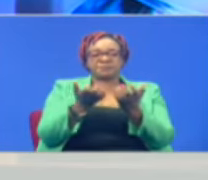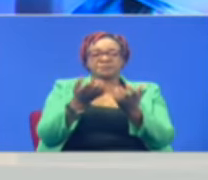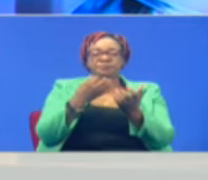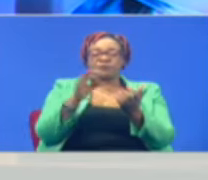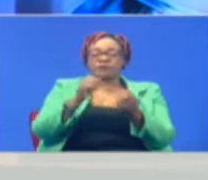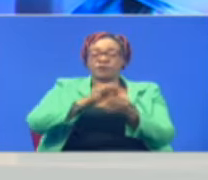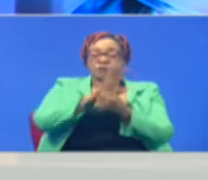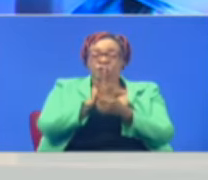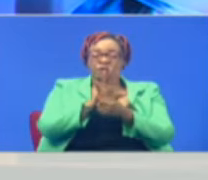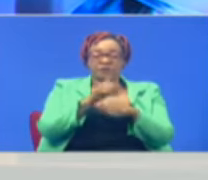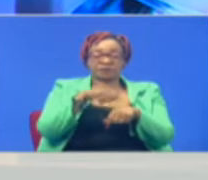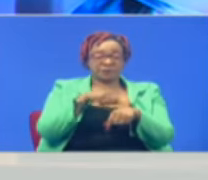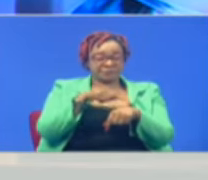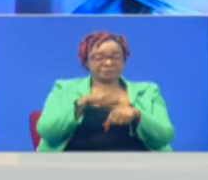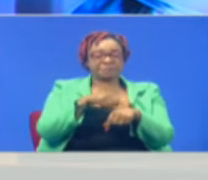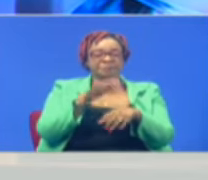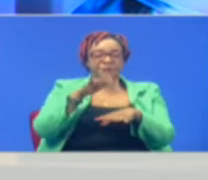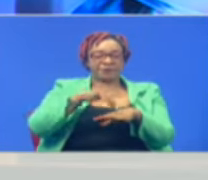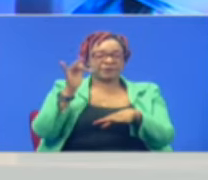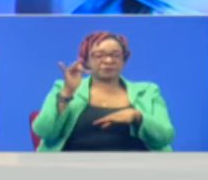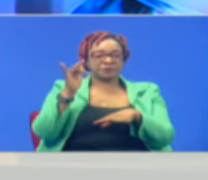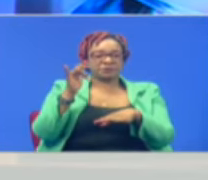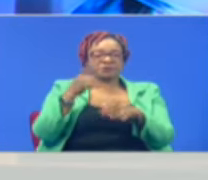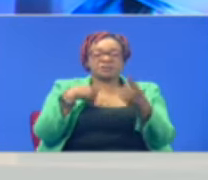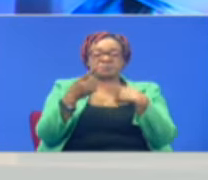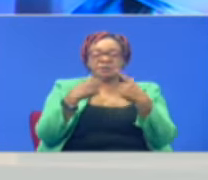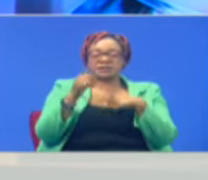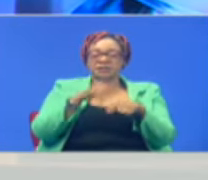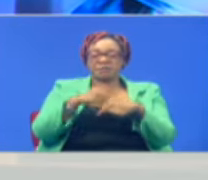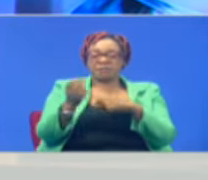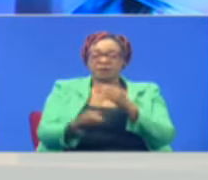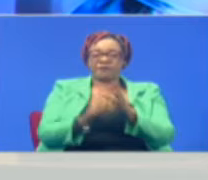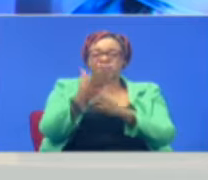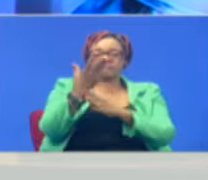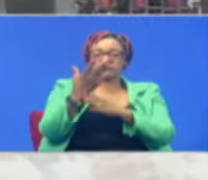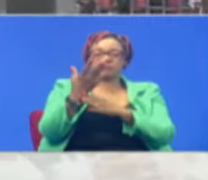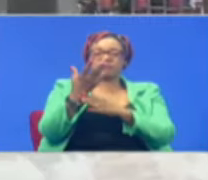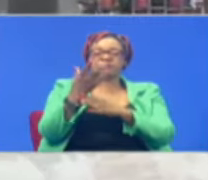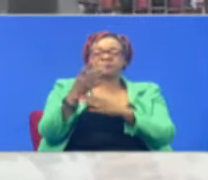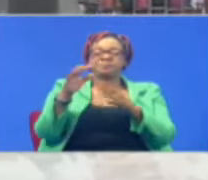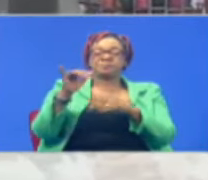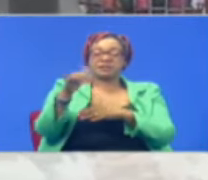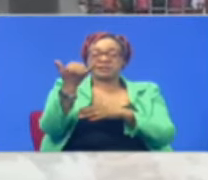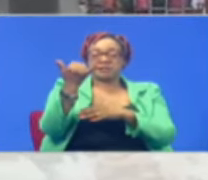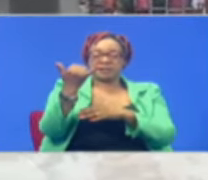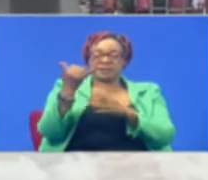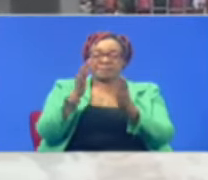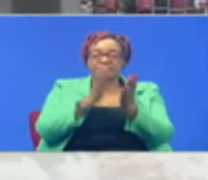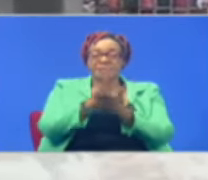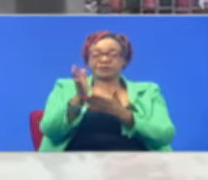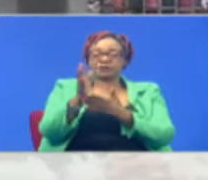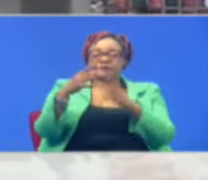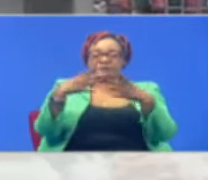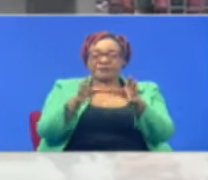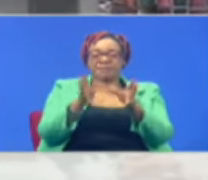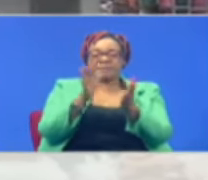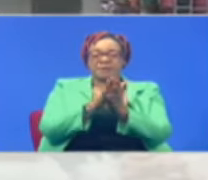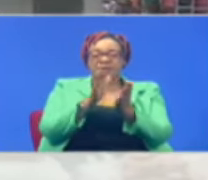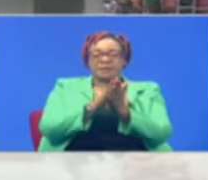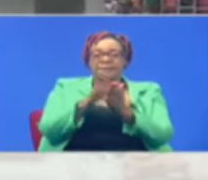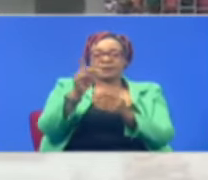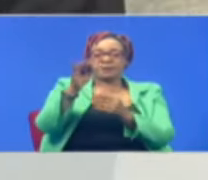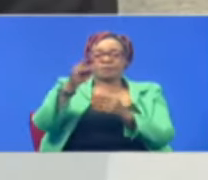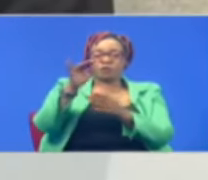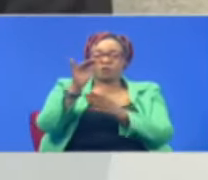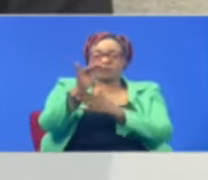COVID-19 pandemic's effects. Now, speaking during the unveiling of the Family Bank Eastleigh branch, Chairperson Wilfred Kiboro called upon stakeholders